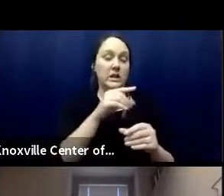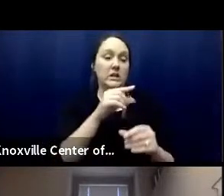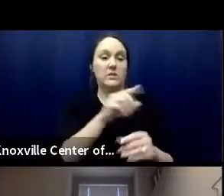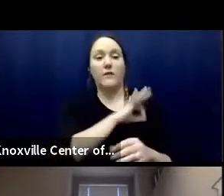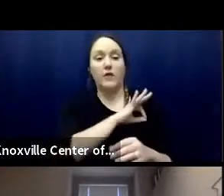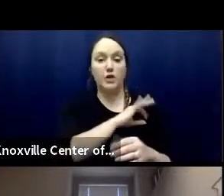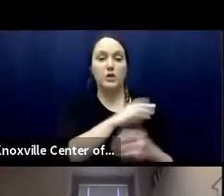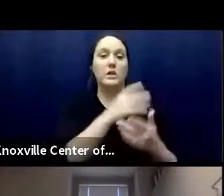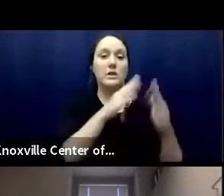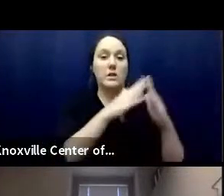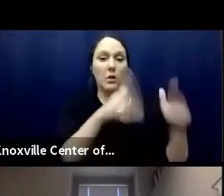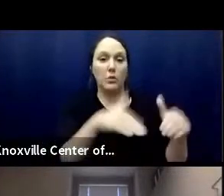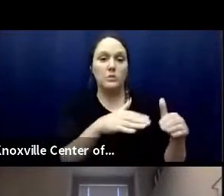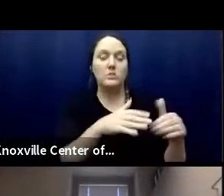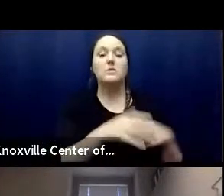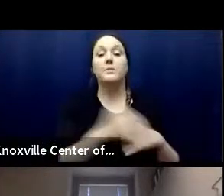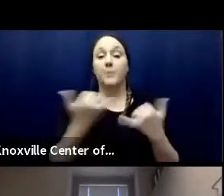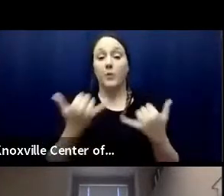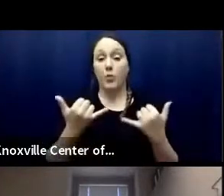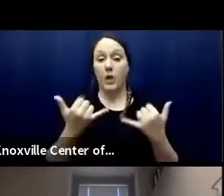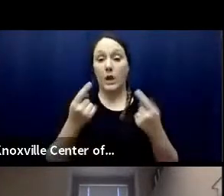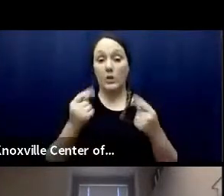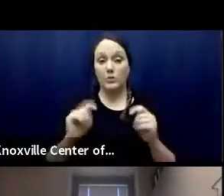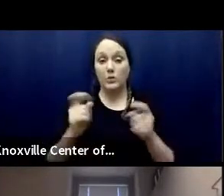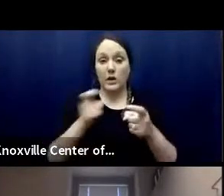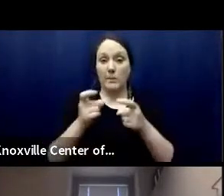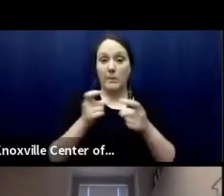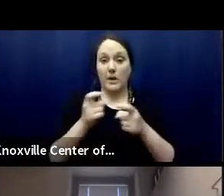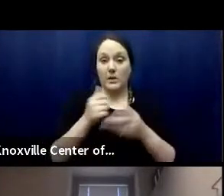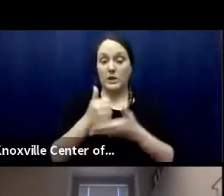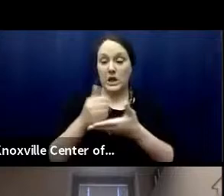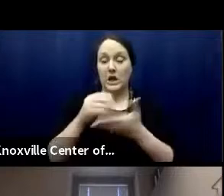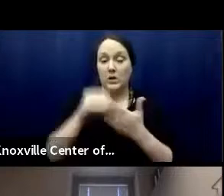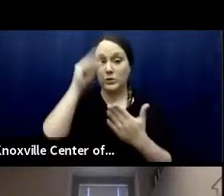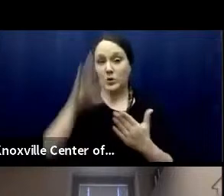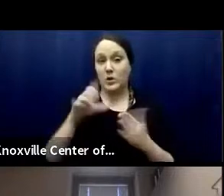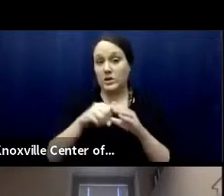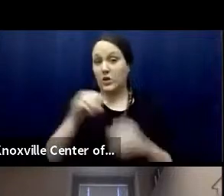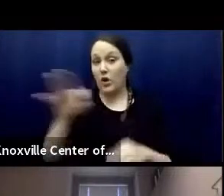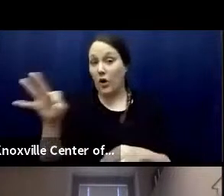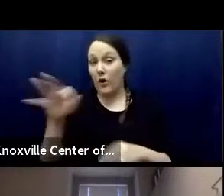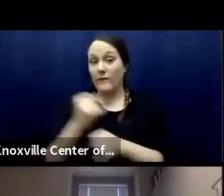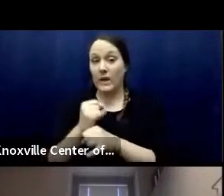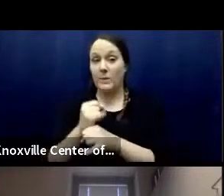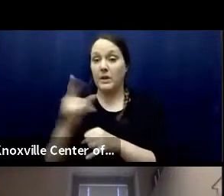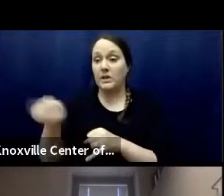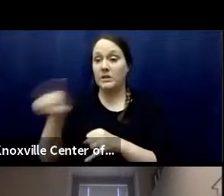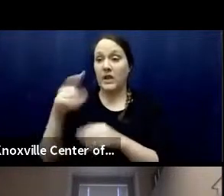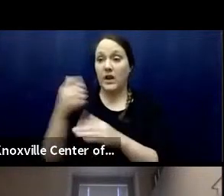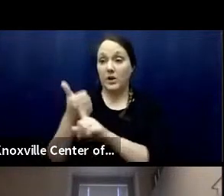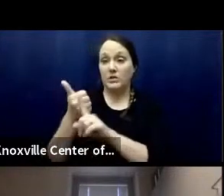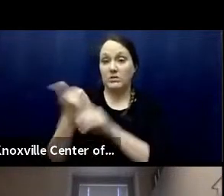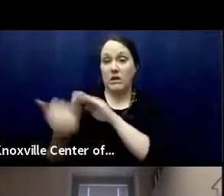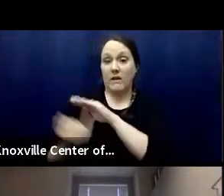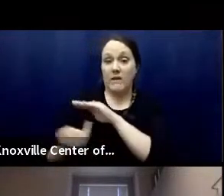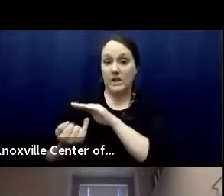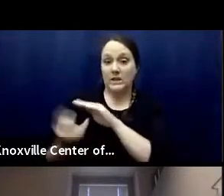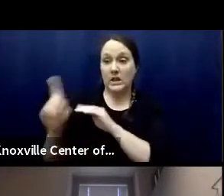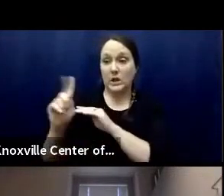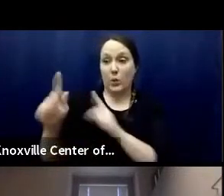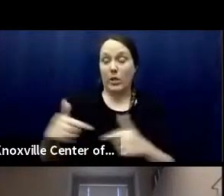is really trying to help students who are off campus and are, they're self-isolating wherever they